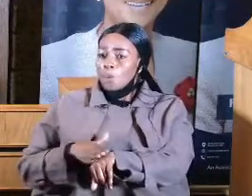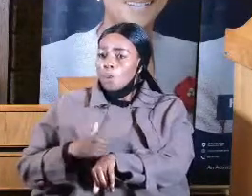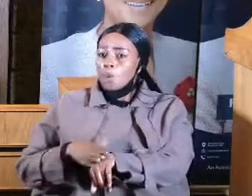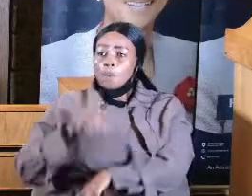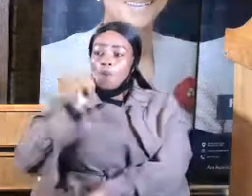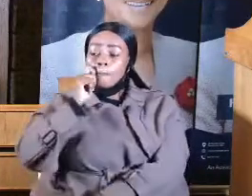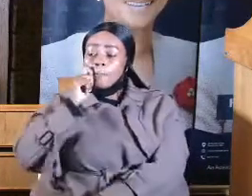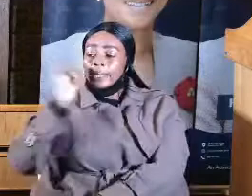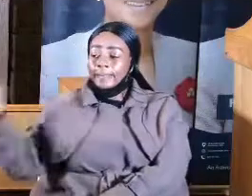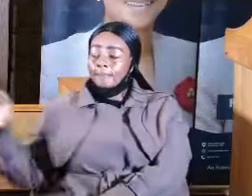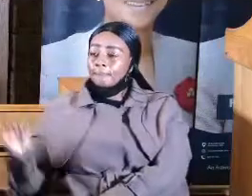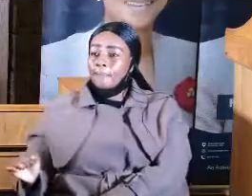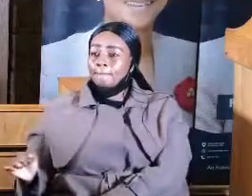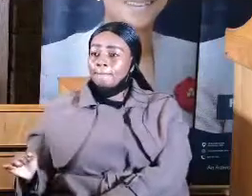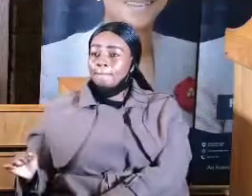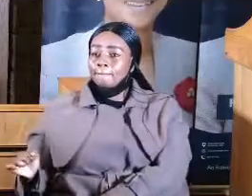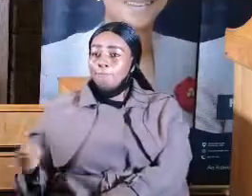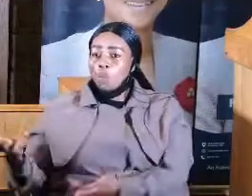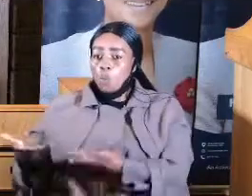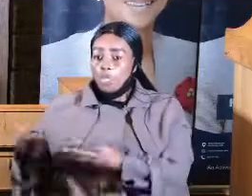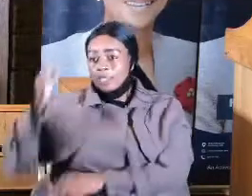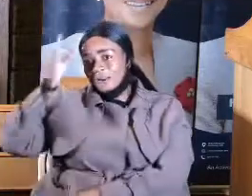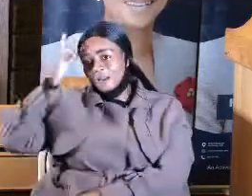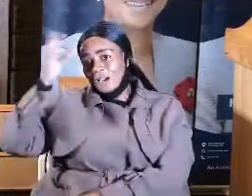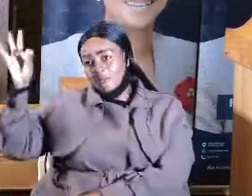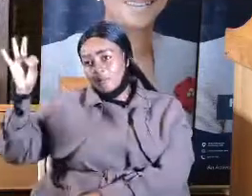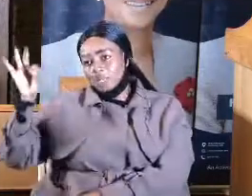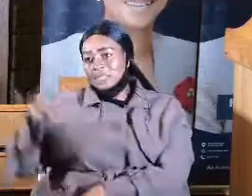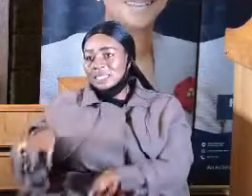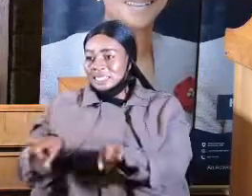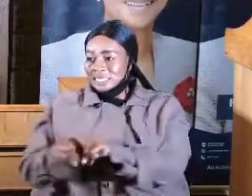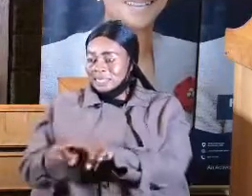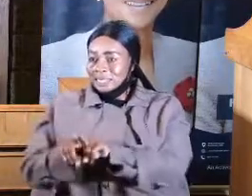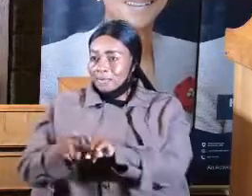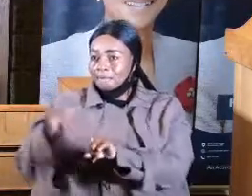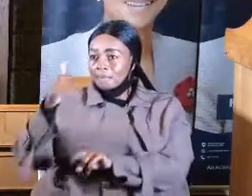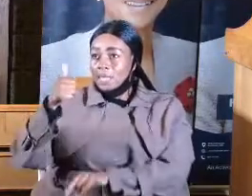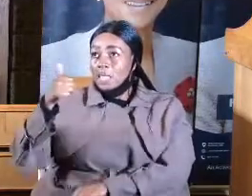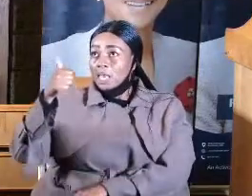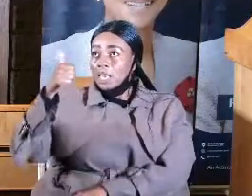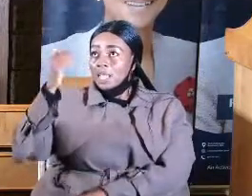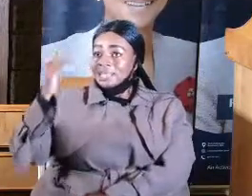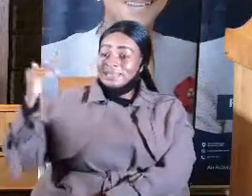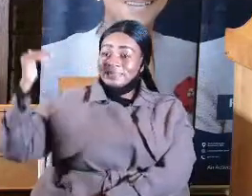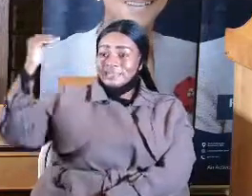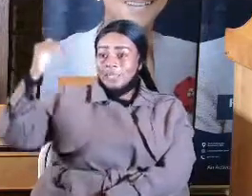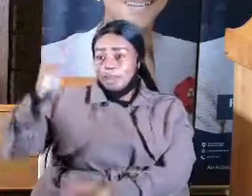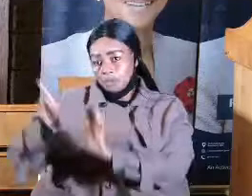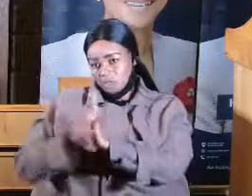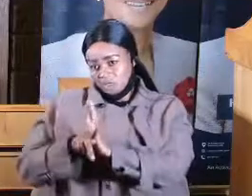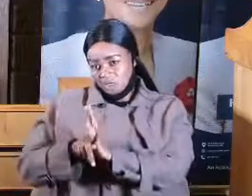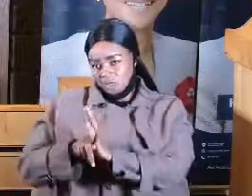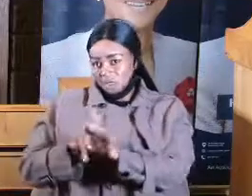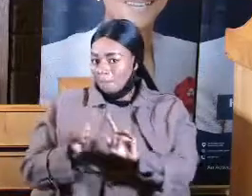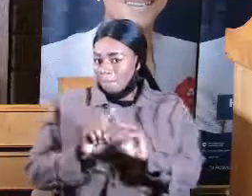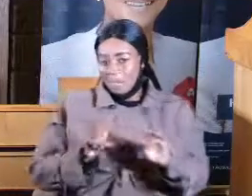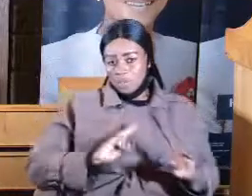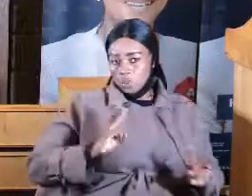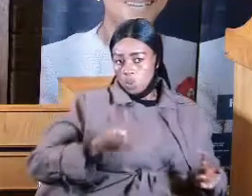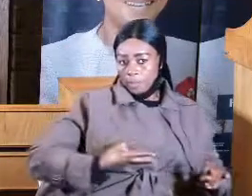are employed in government and also in senior positions than